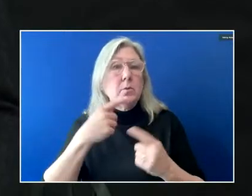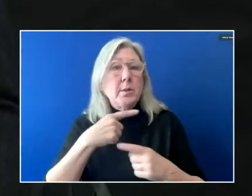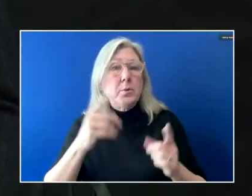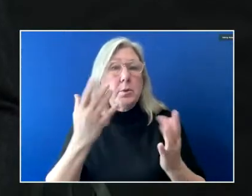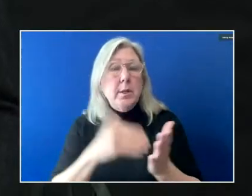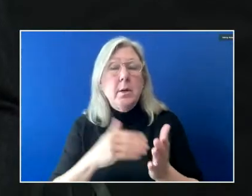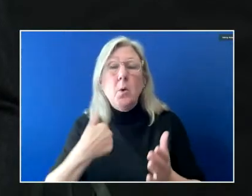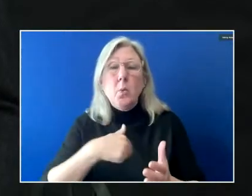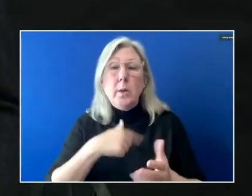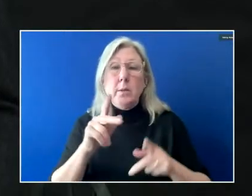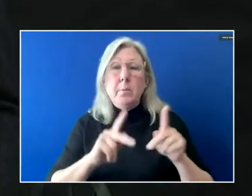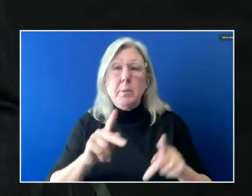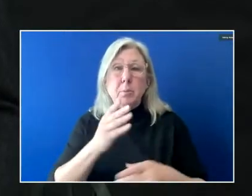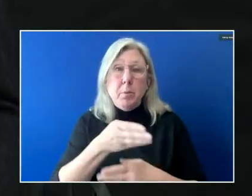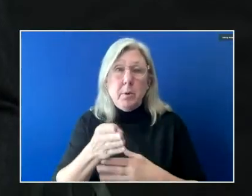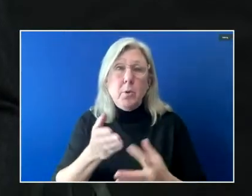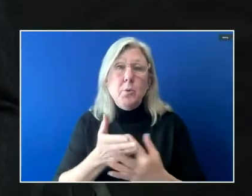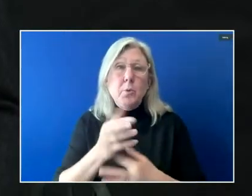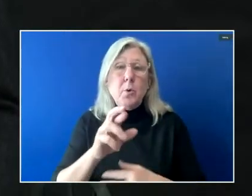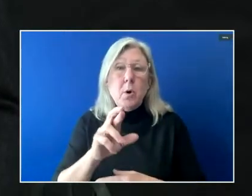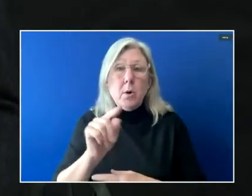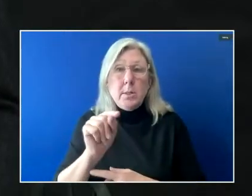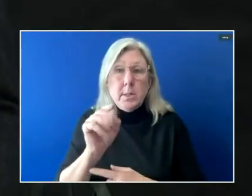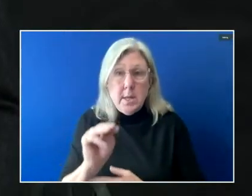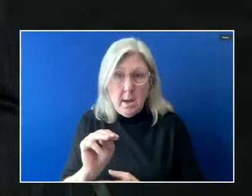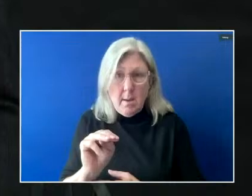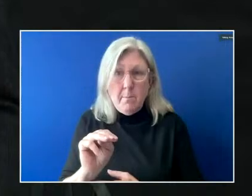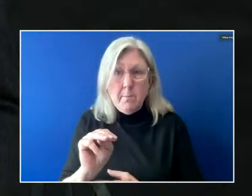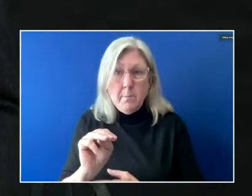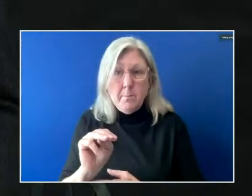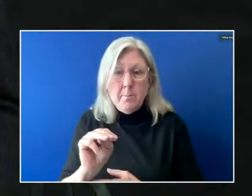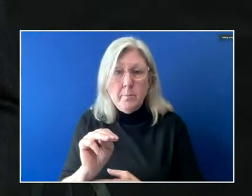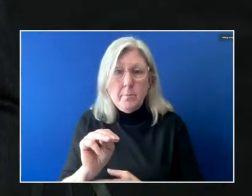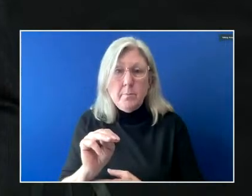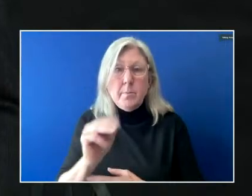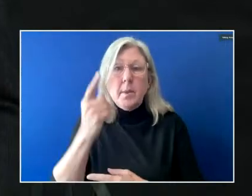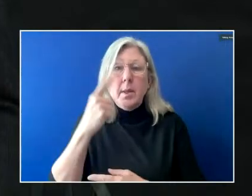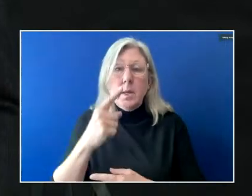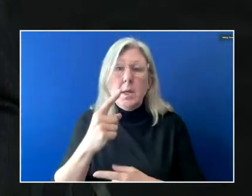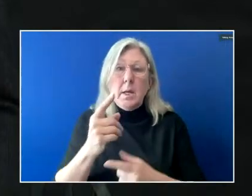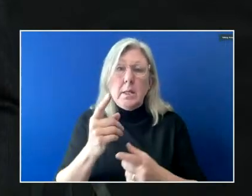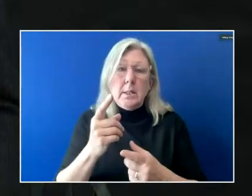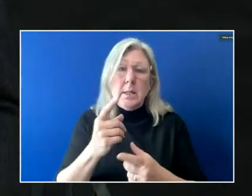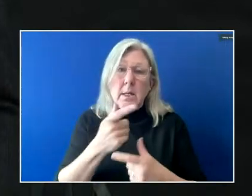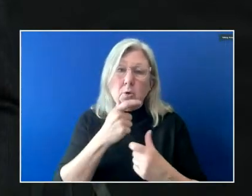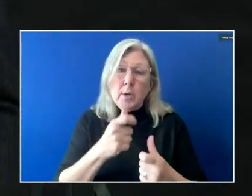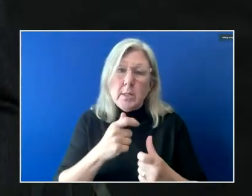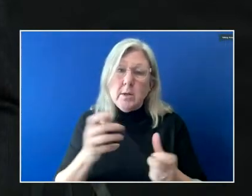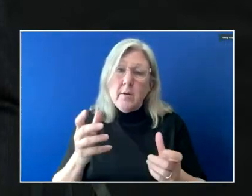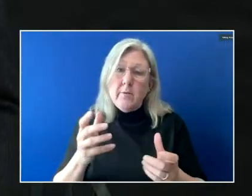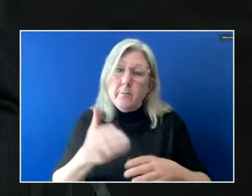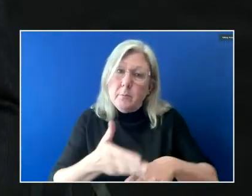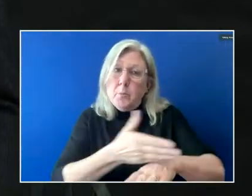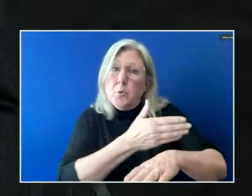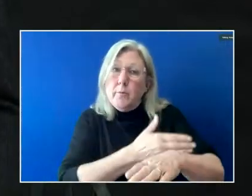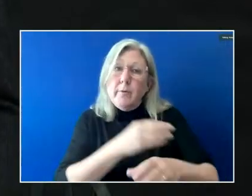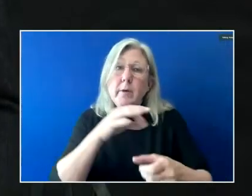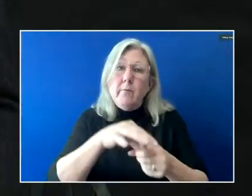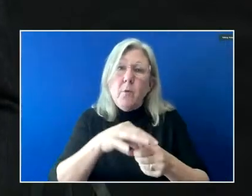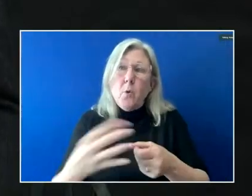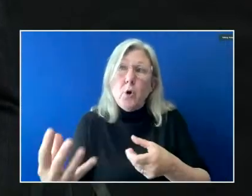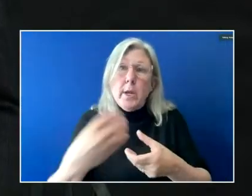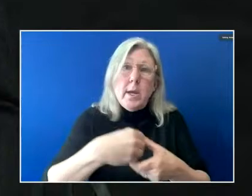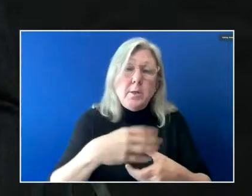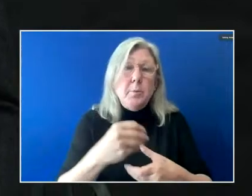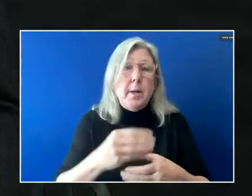brador through RTM in the interest of improving both voter engagement and outcomes urge the Vermont